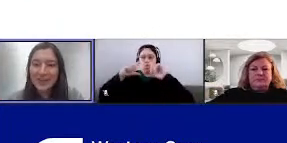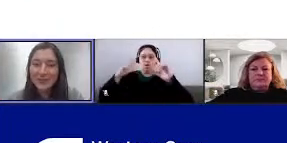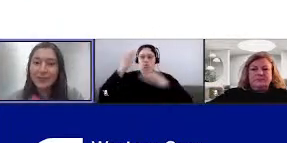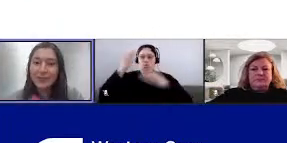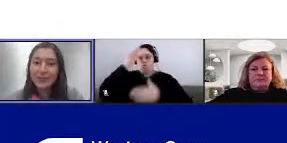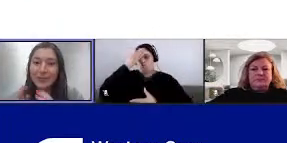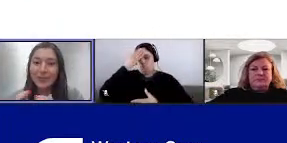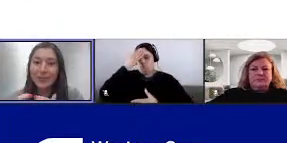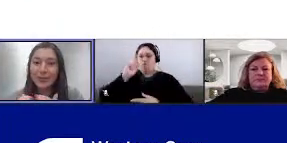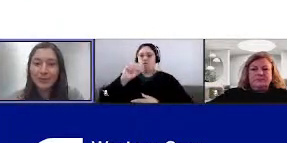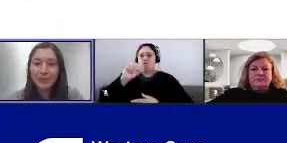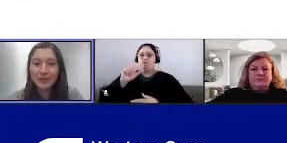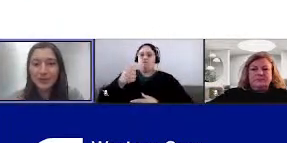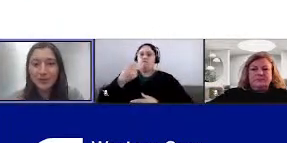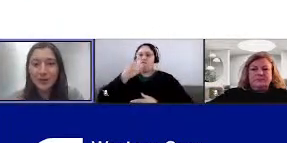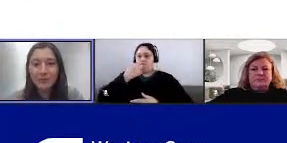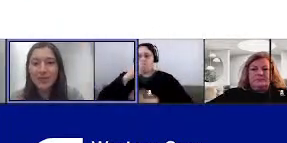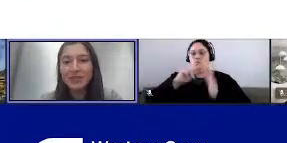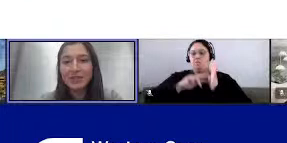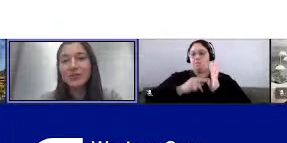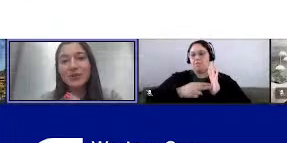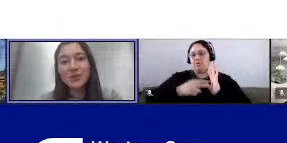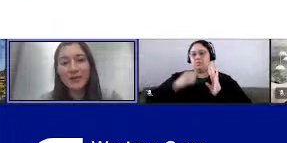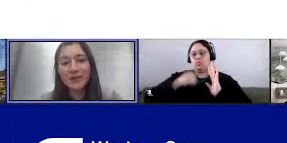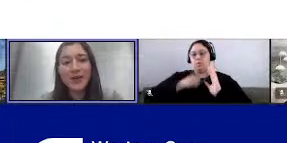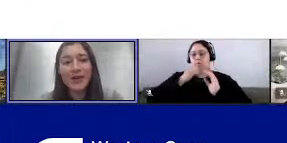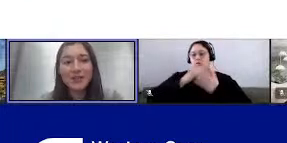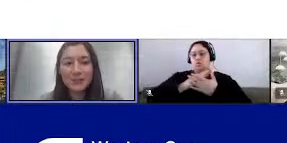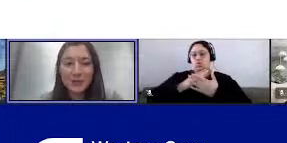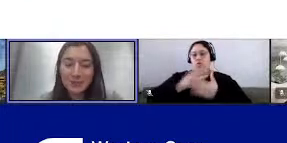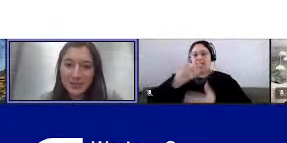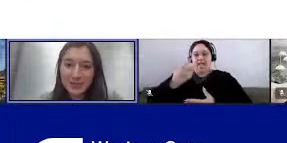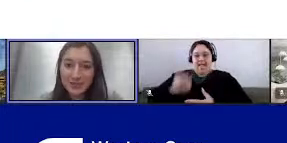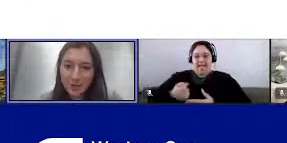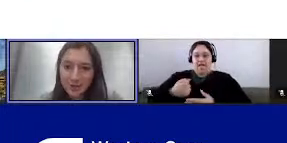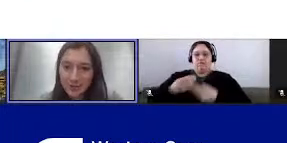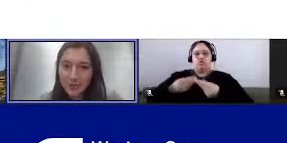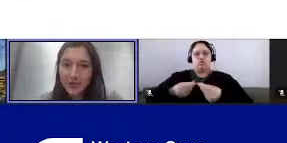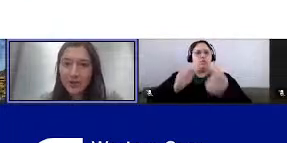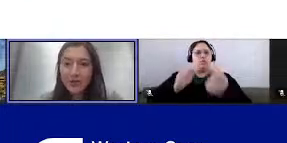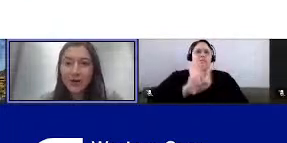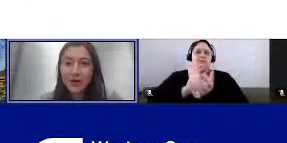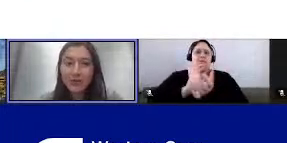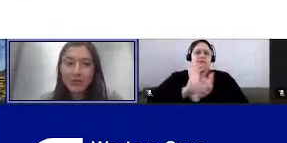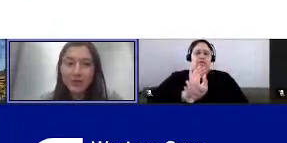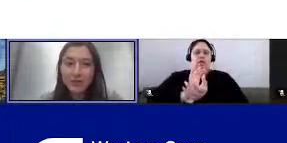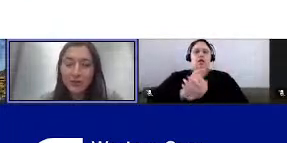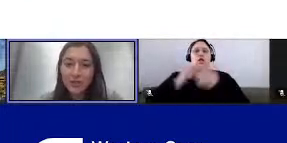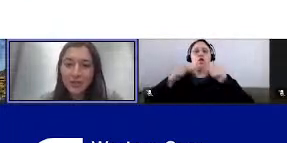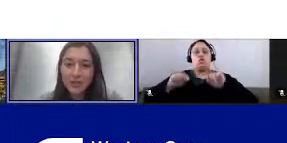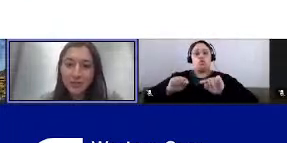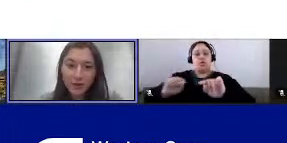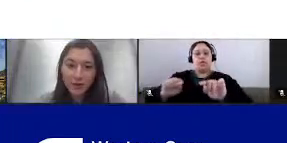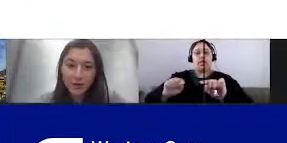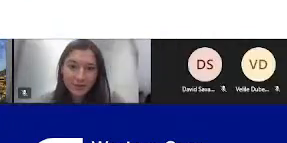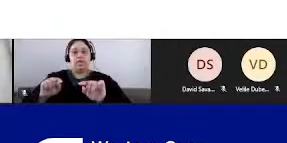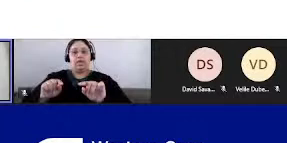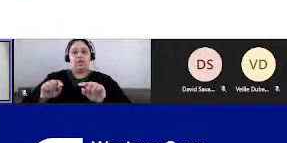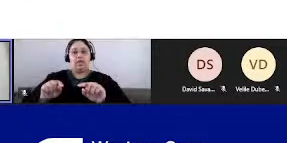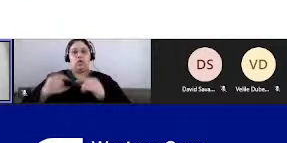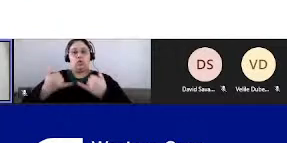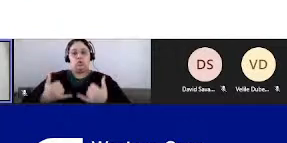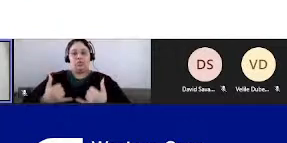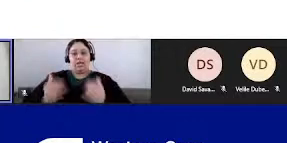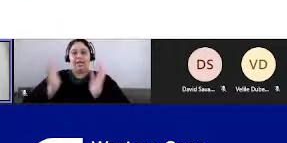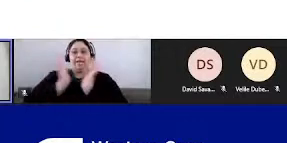just for the purposes of making sure that we have as smooth a meeting as possible, throughout the duration of